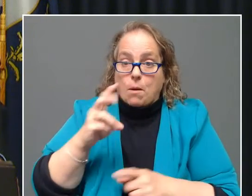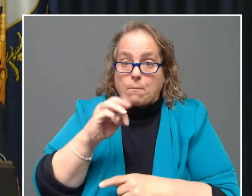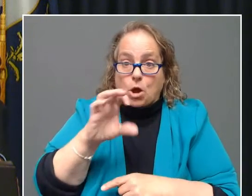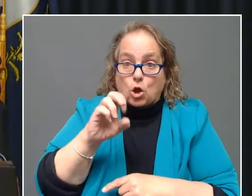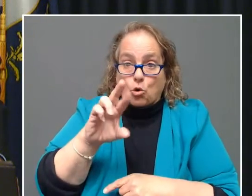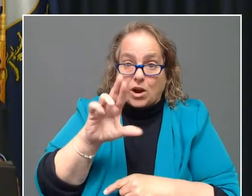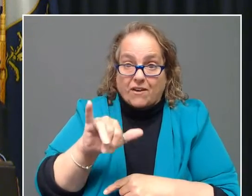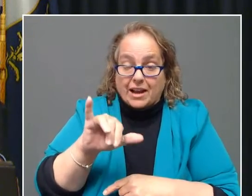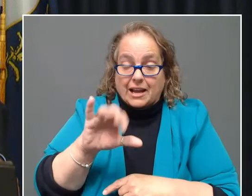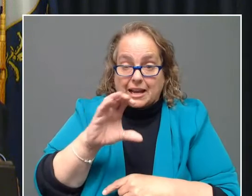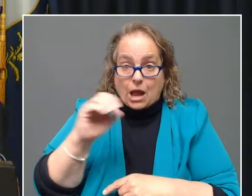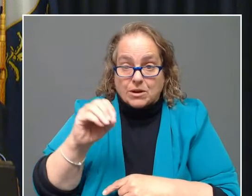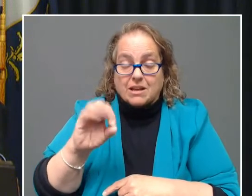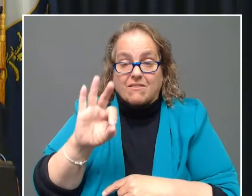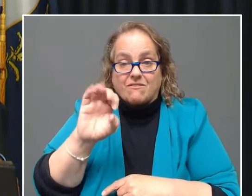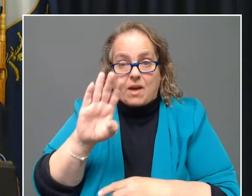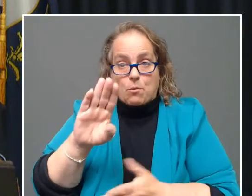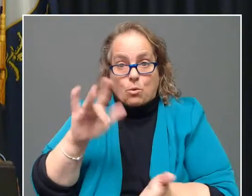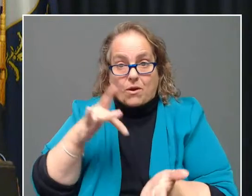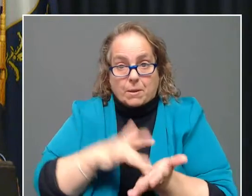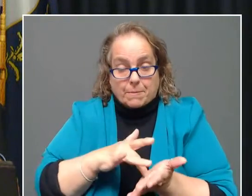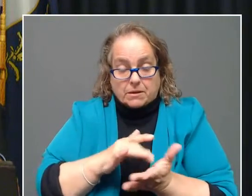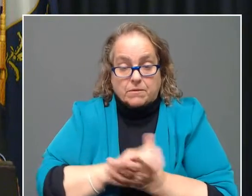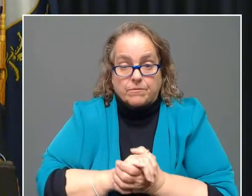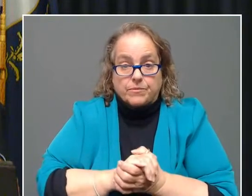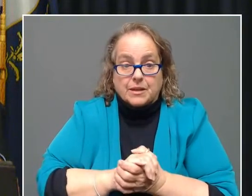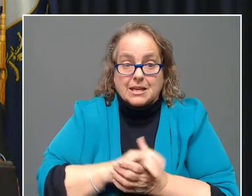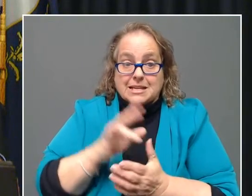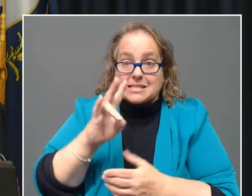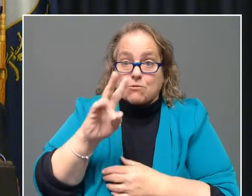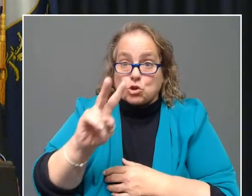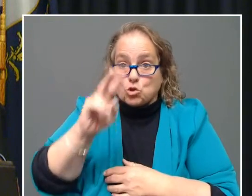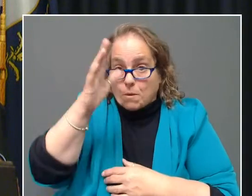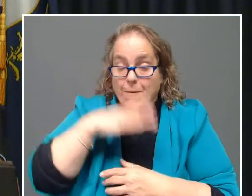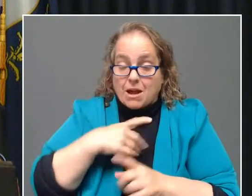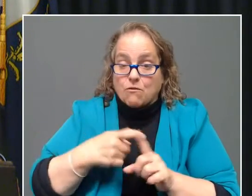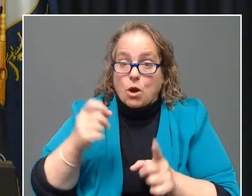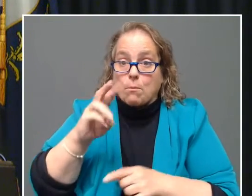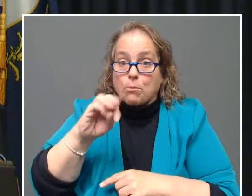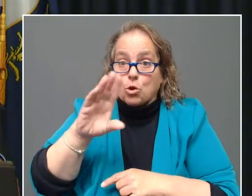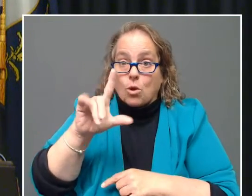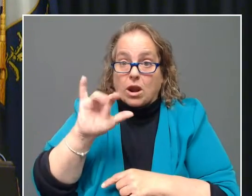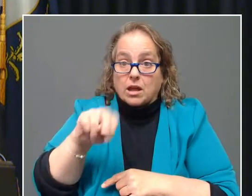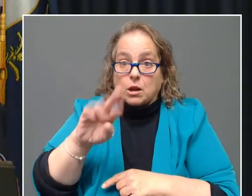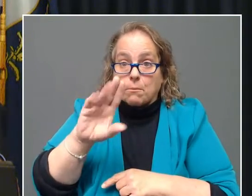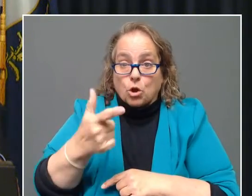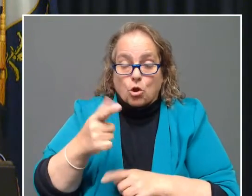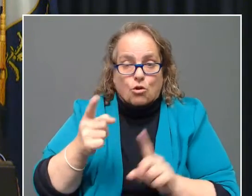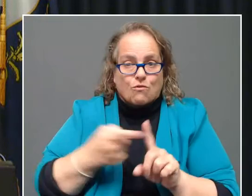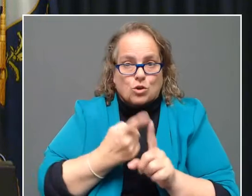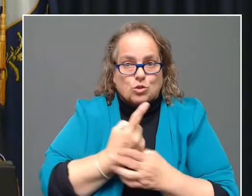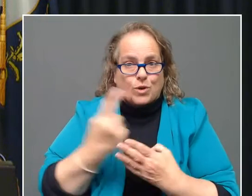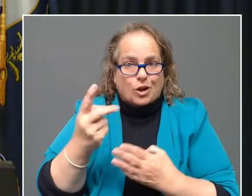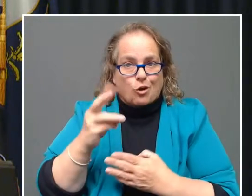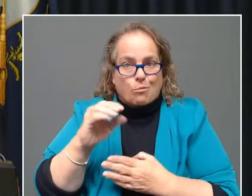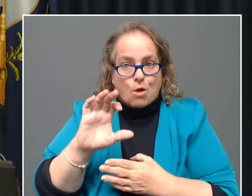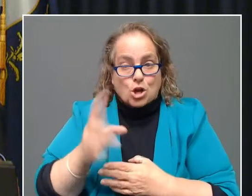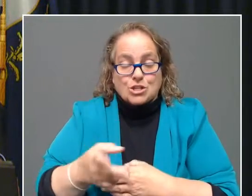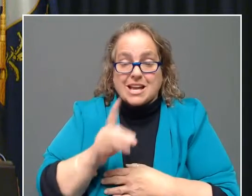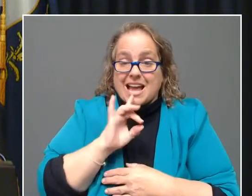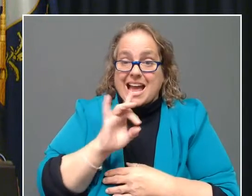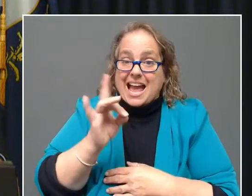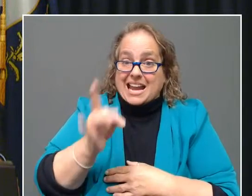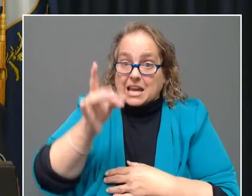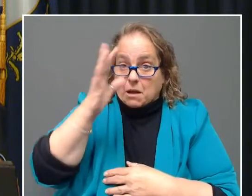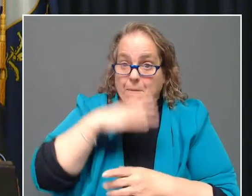mid-February, a 72-year-old man from Eulenburg, first week of March, an 80-year-old man from